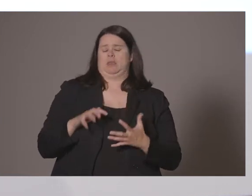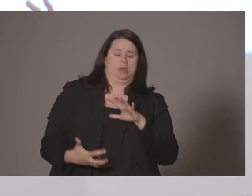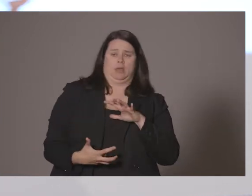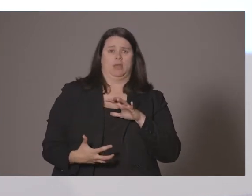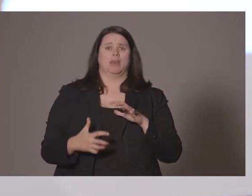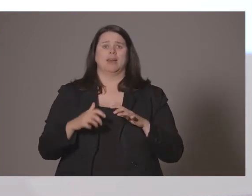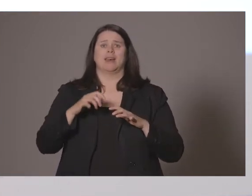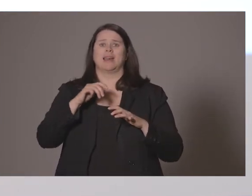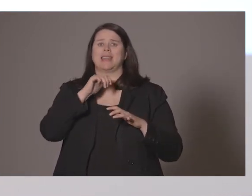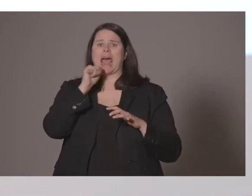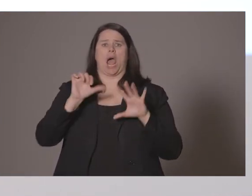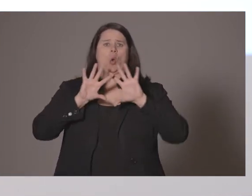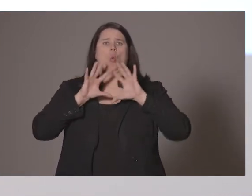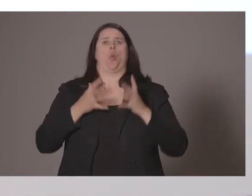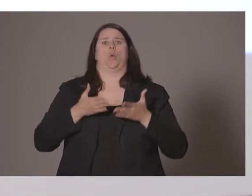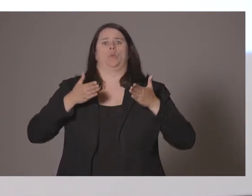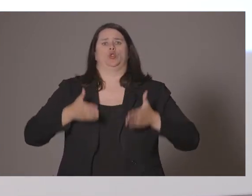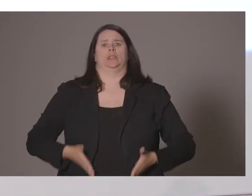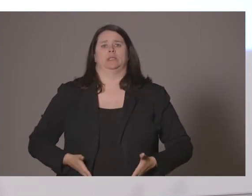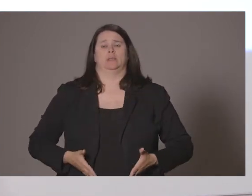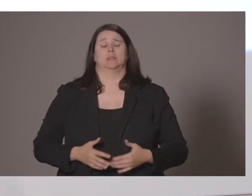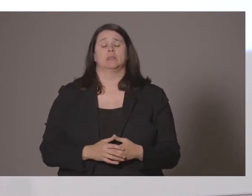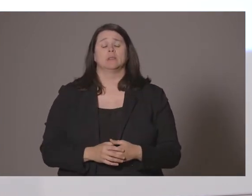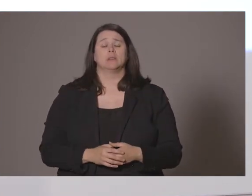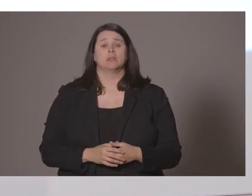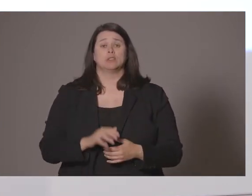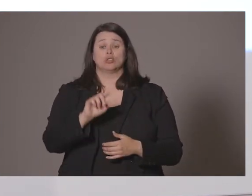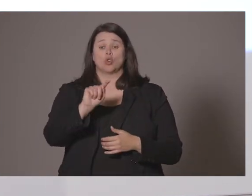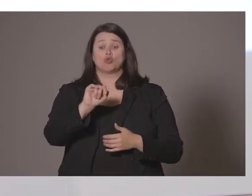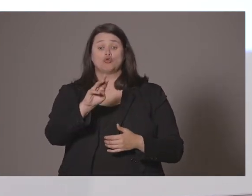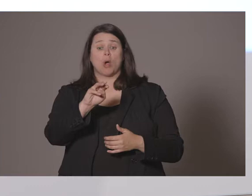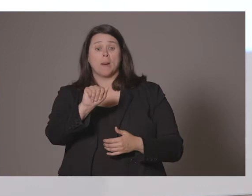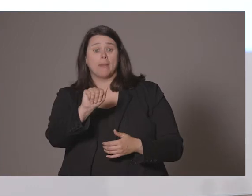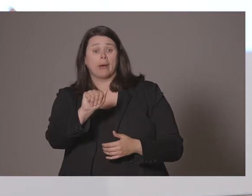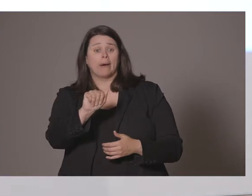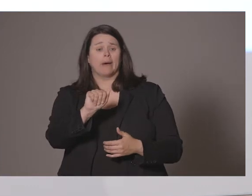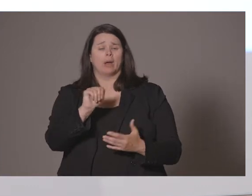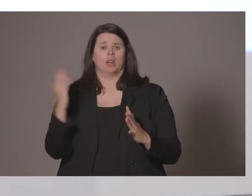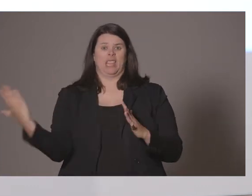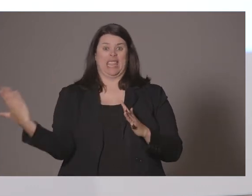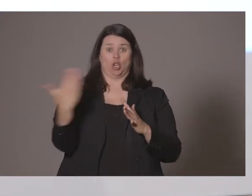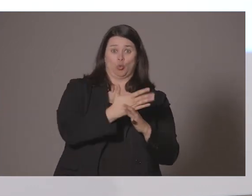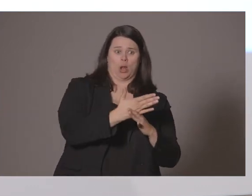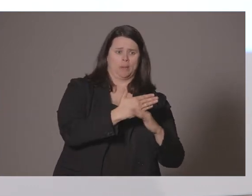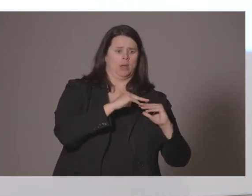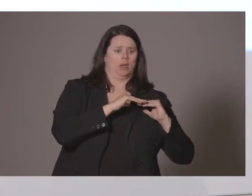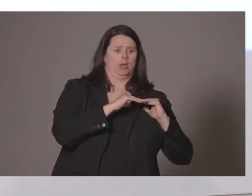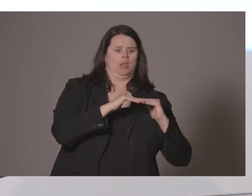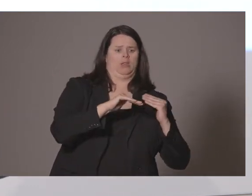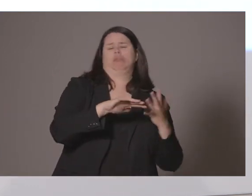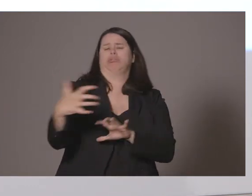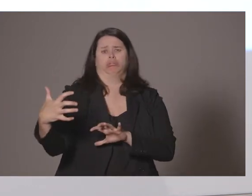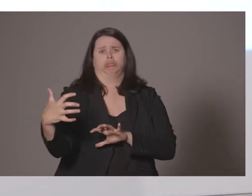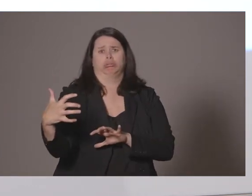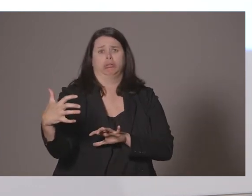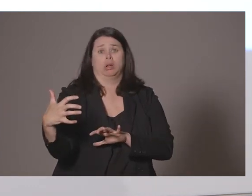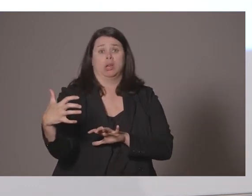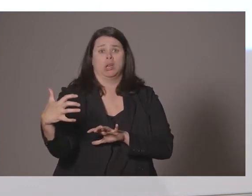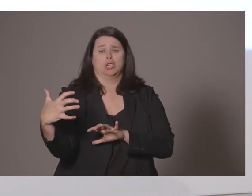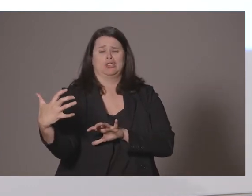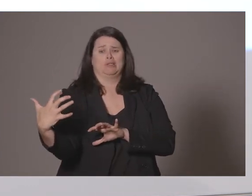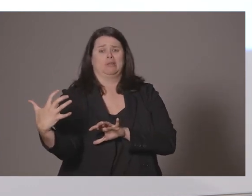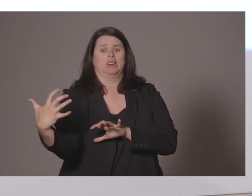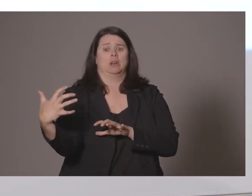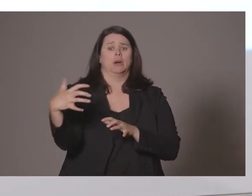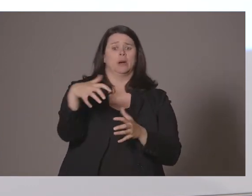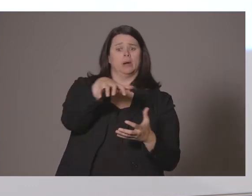trauma disintegrates our sense of safety, it disintegrates our sense of belonging, then the process of integrating and having policies